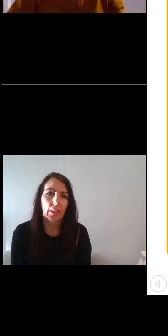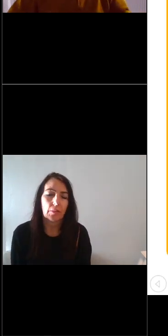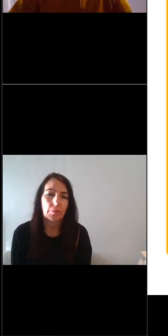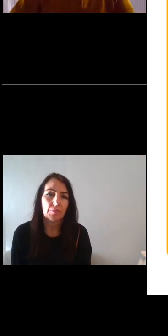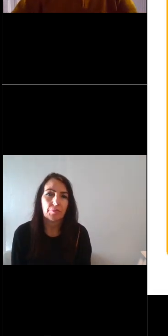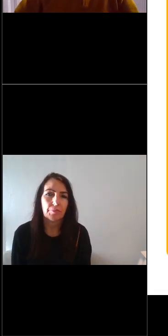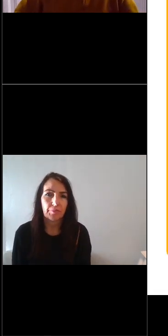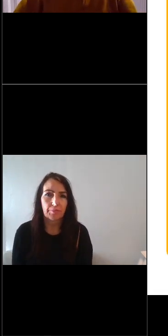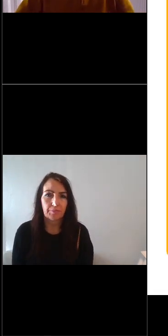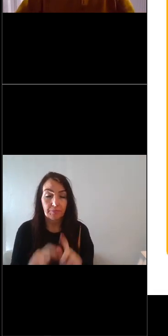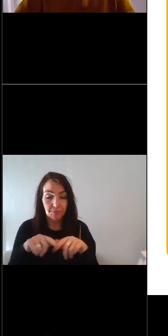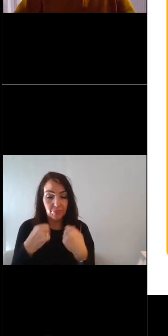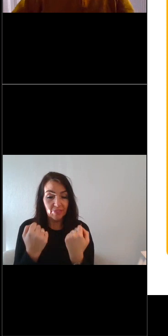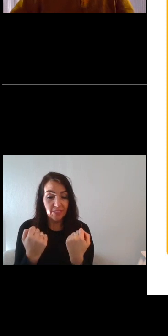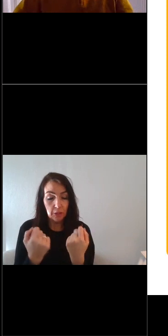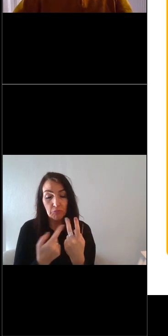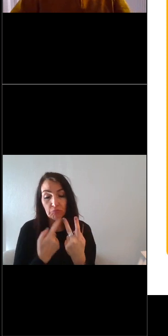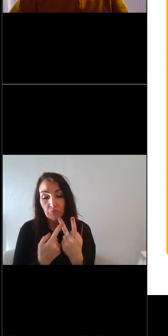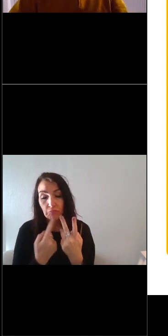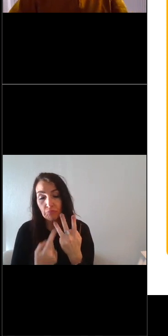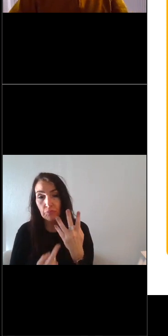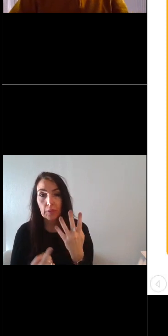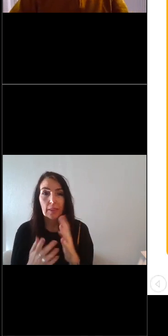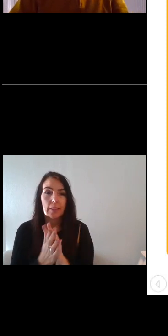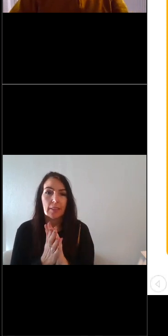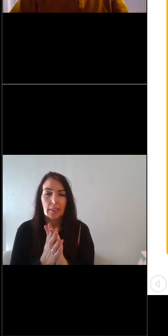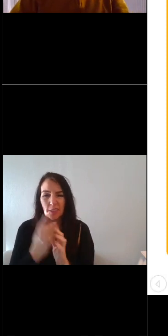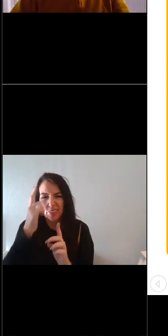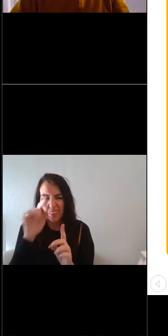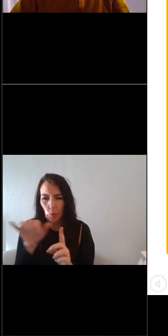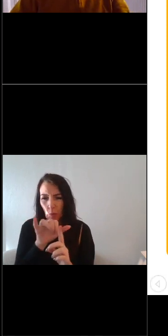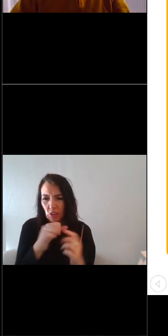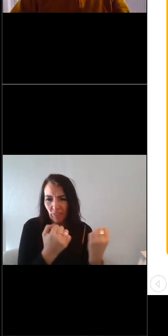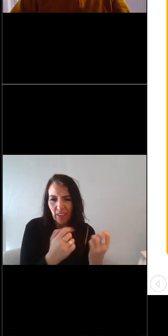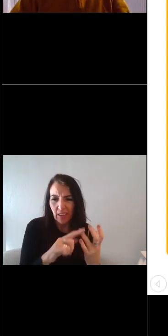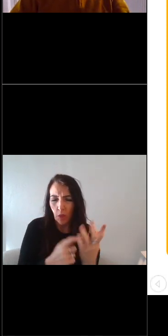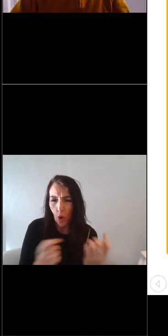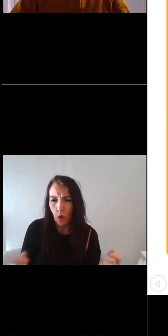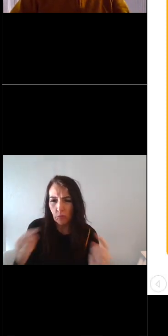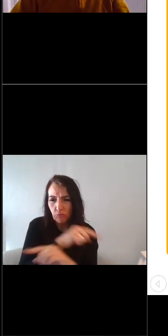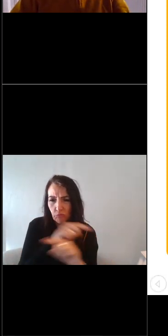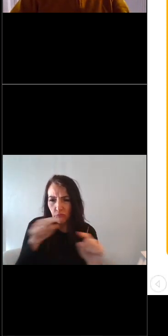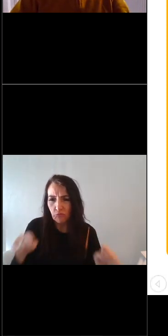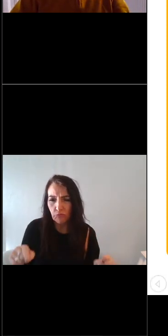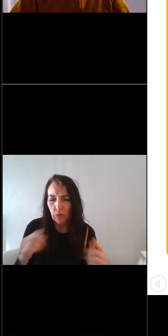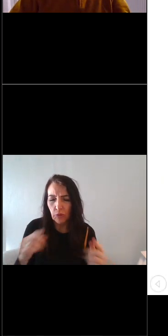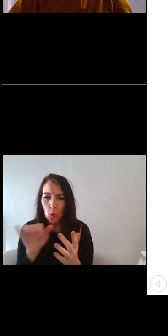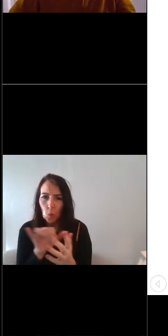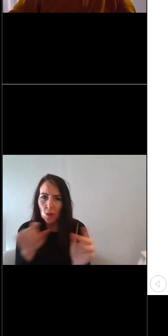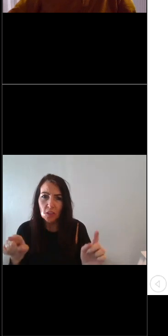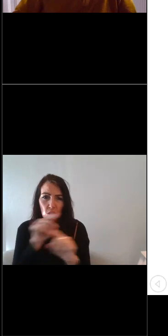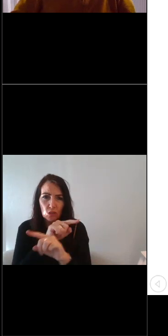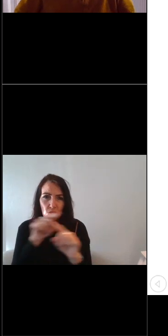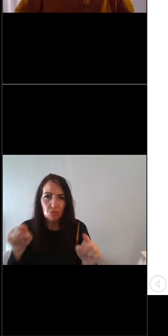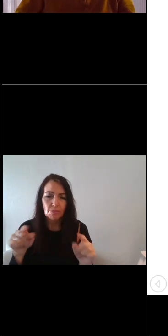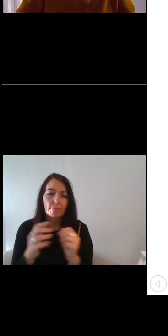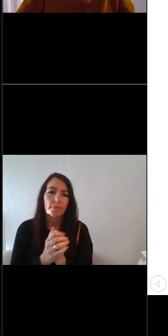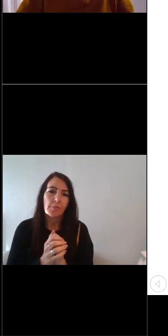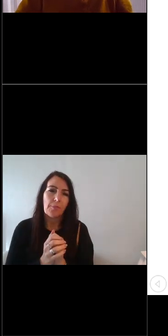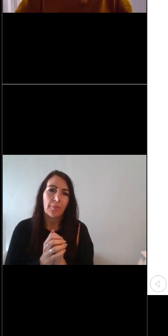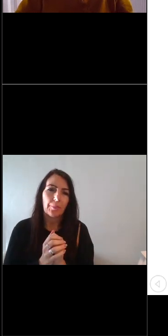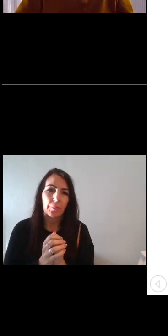beyond the vehicles, you might need the egg before the chicken or the chicken before the egg. I'm not sure which way around that one is,